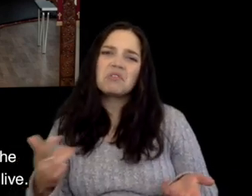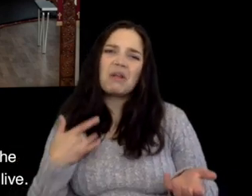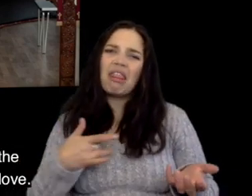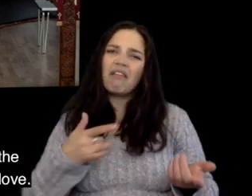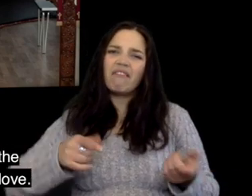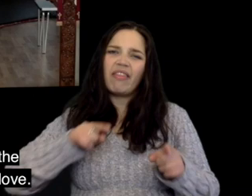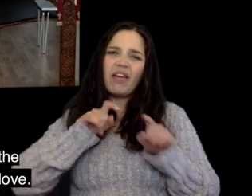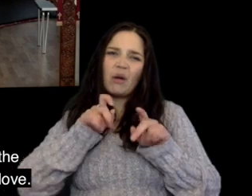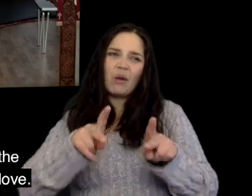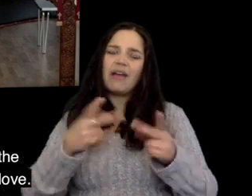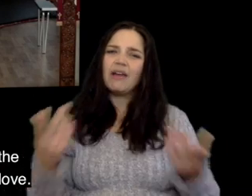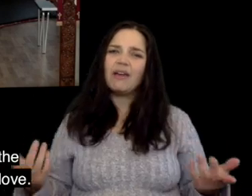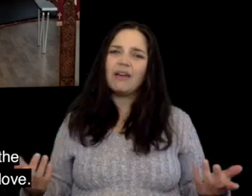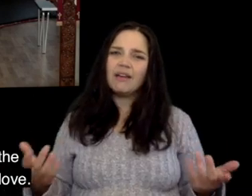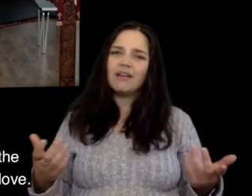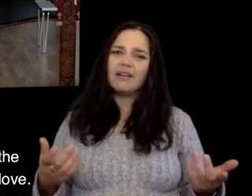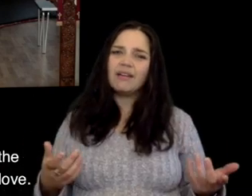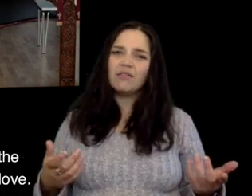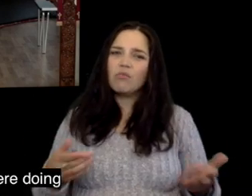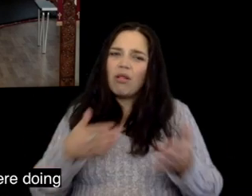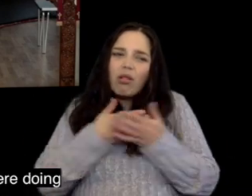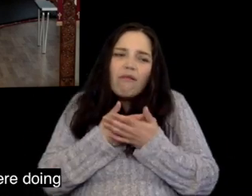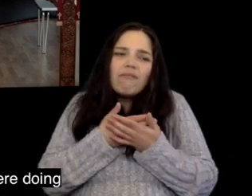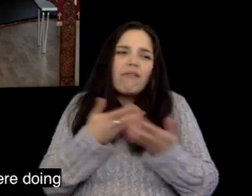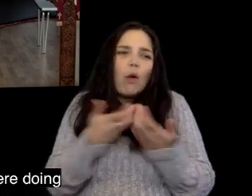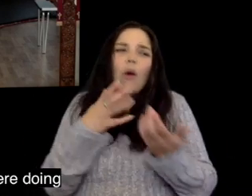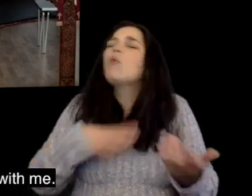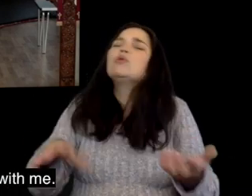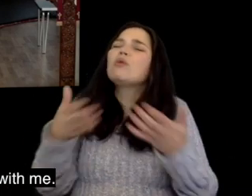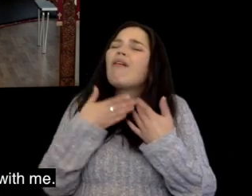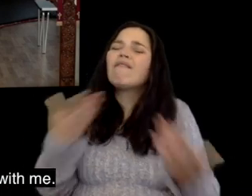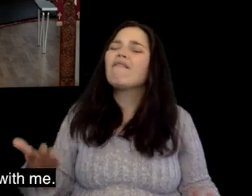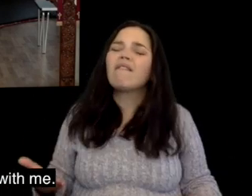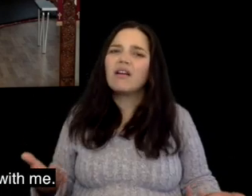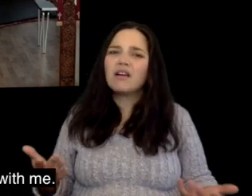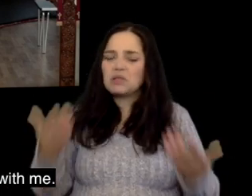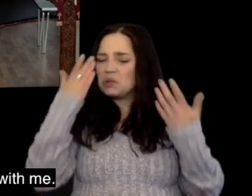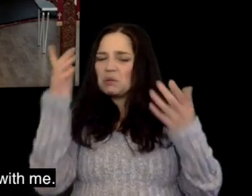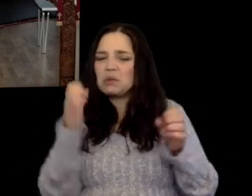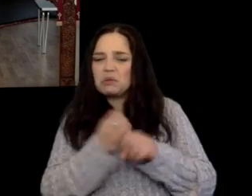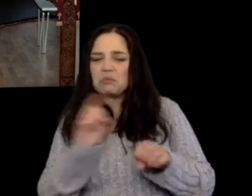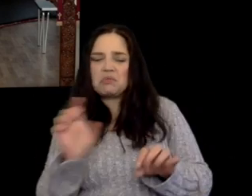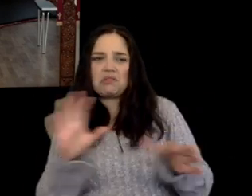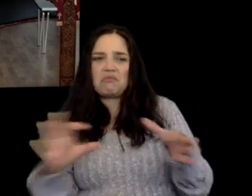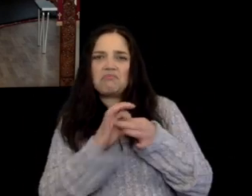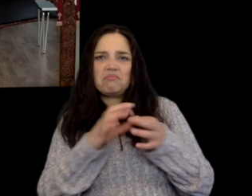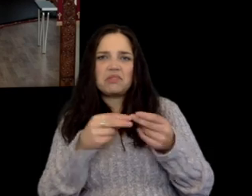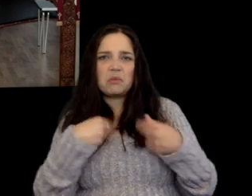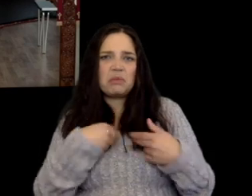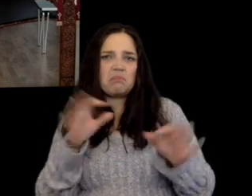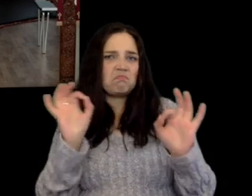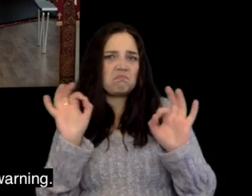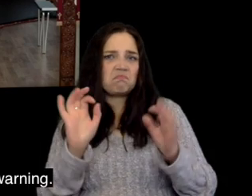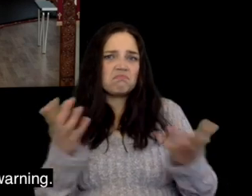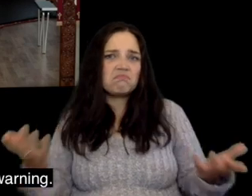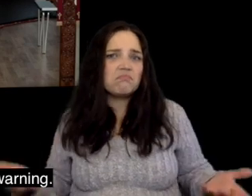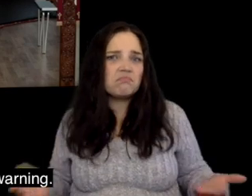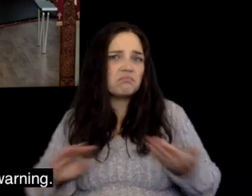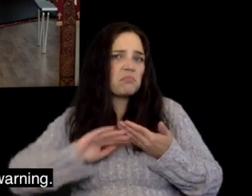weren't living the way I wanted you to live. You weren't loving the way I wanted you to love. I don't know what you were doing, but it was nothing to do with me.